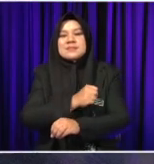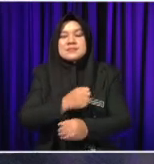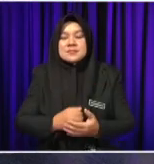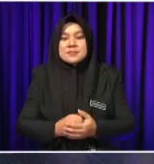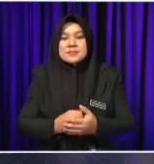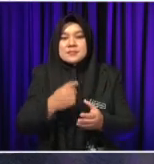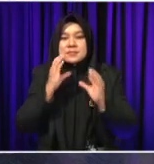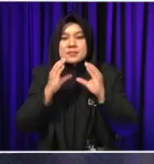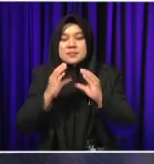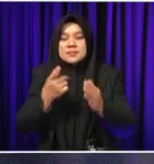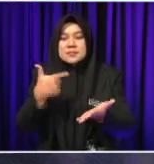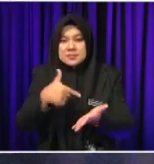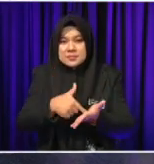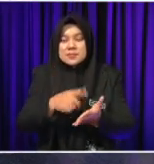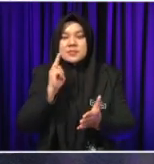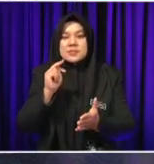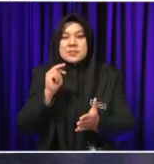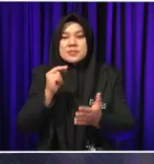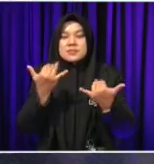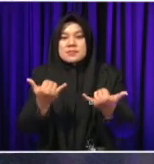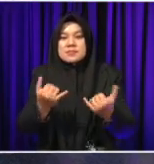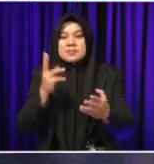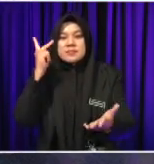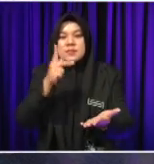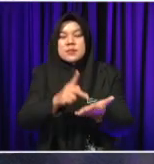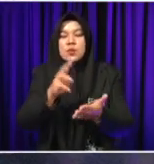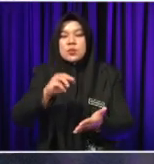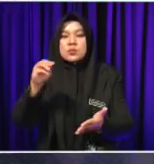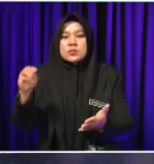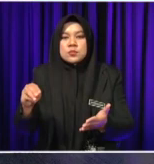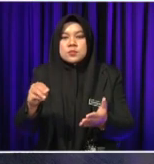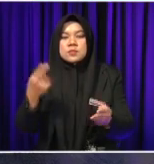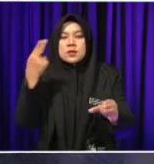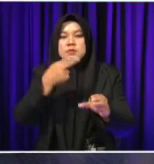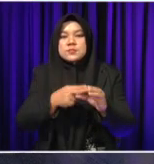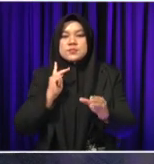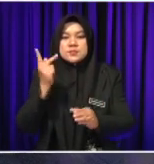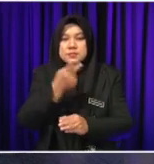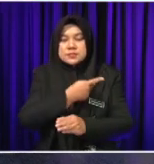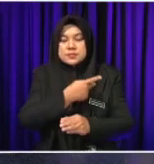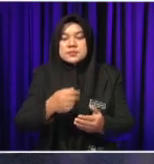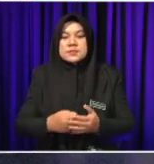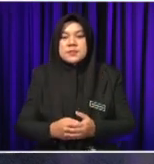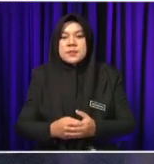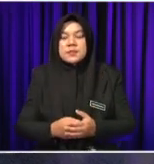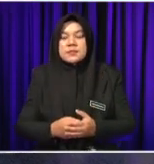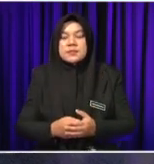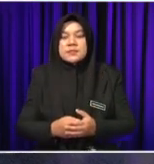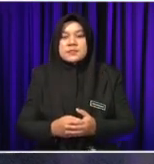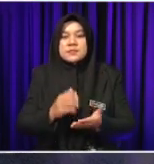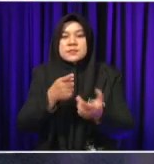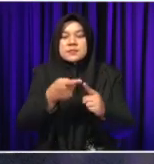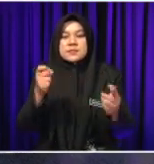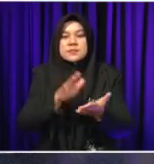be talking more about that song. But before that, let's introduce our pupils as well, who will be joining us from Madam Faraliza's school as